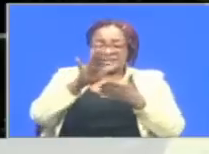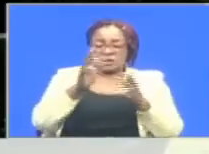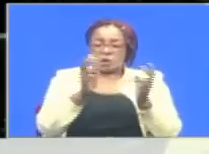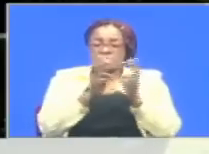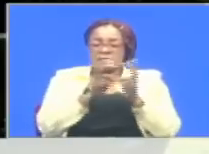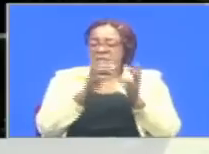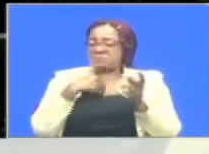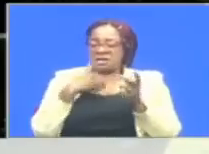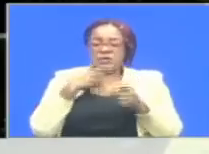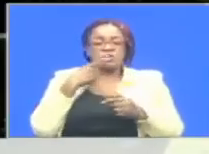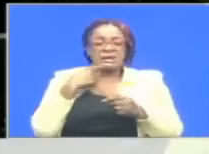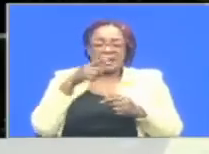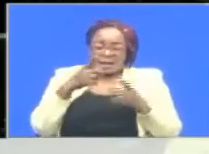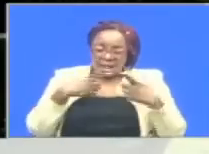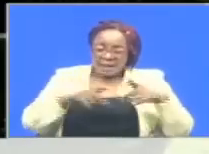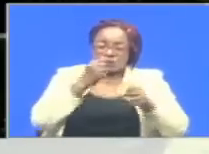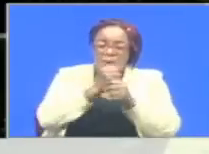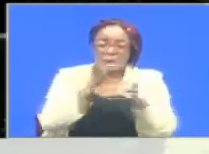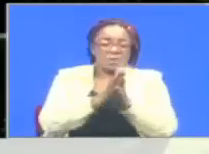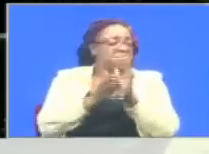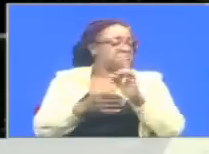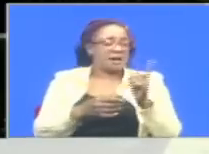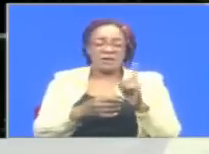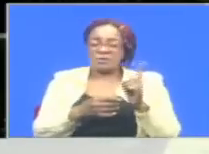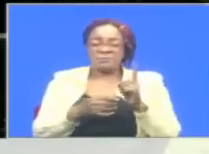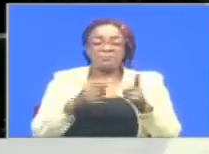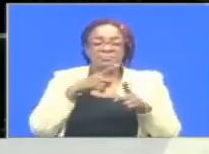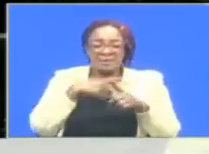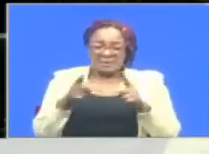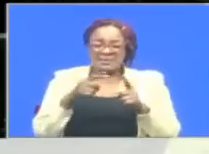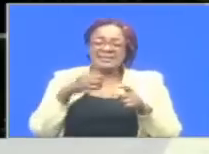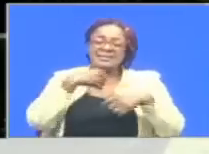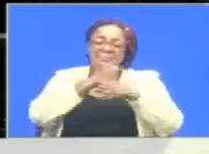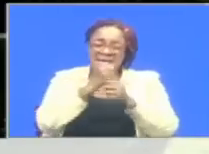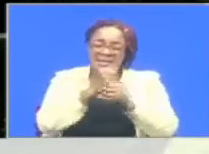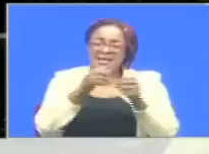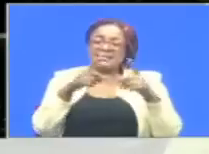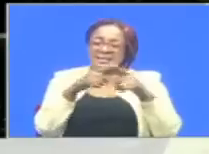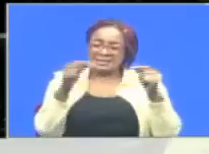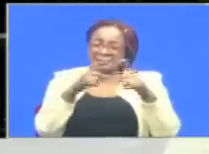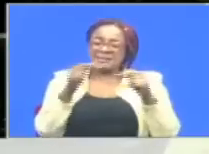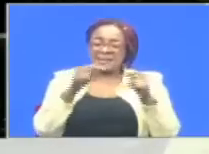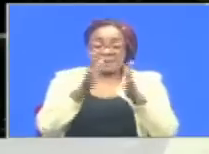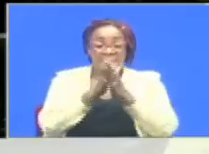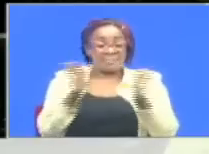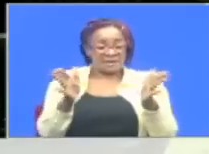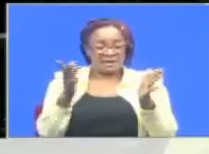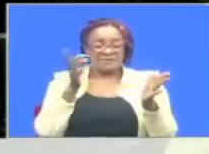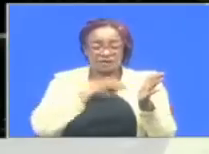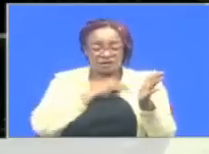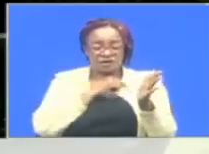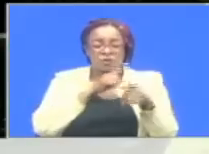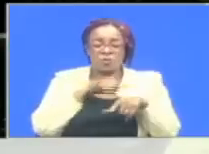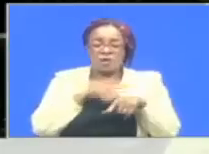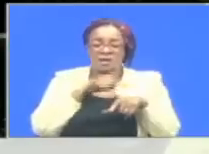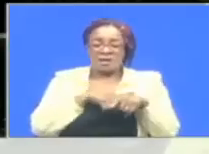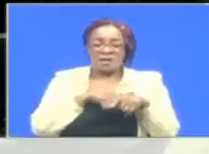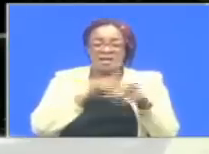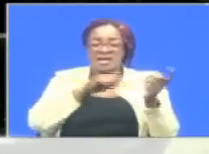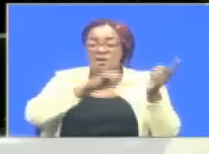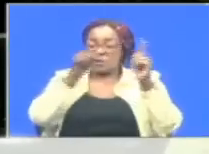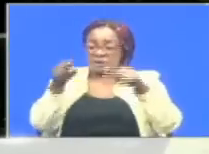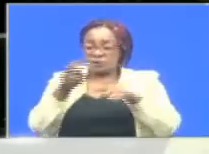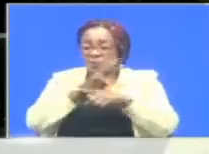to say, let's work together. He hasn't. But I've seen him make statements in public when he has been